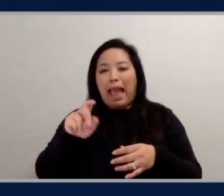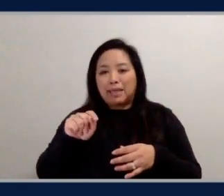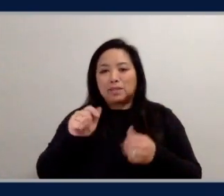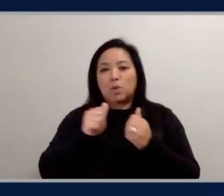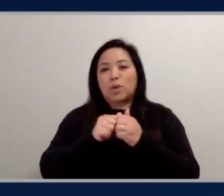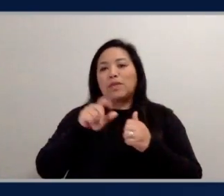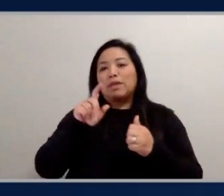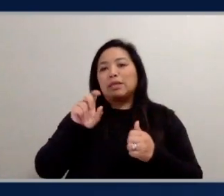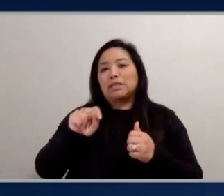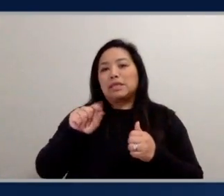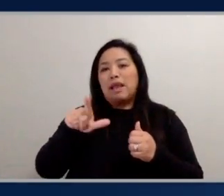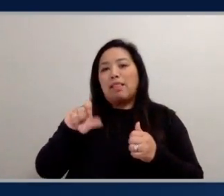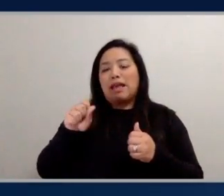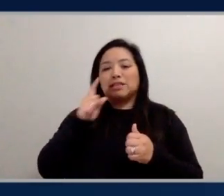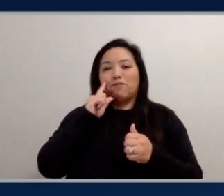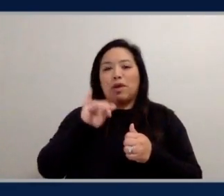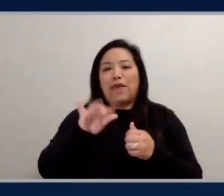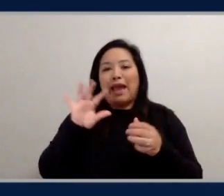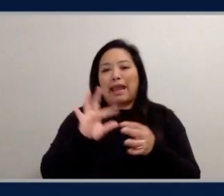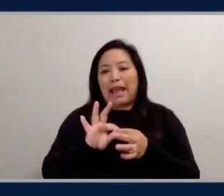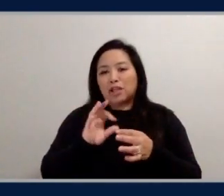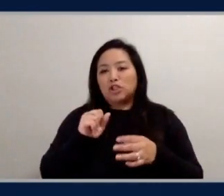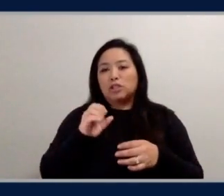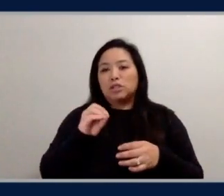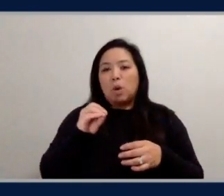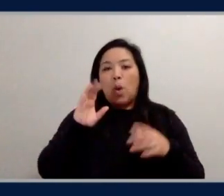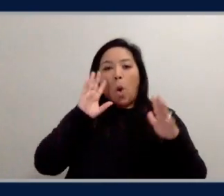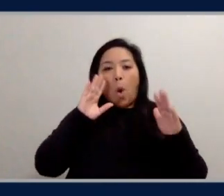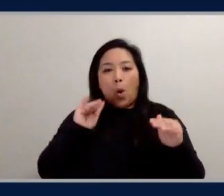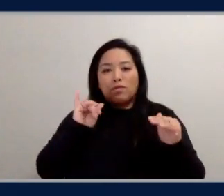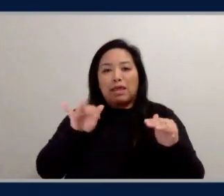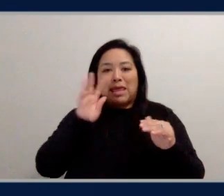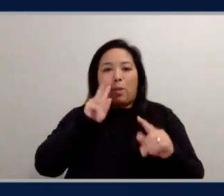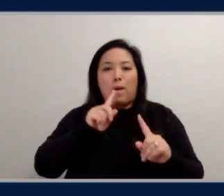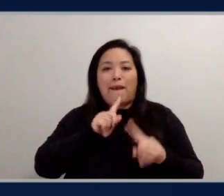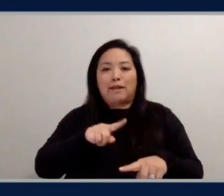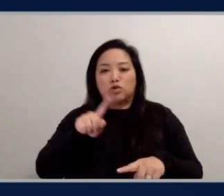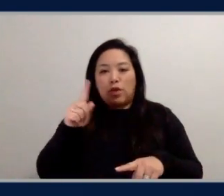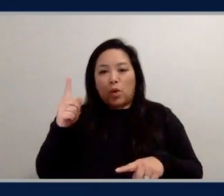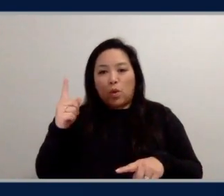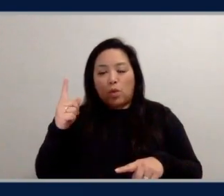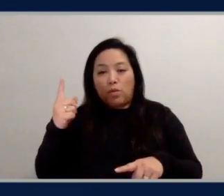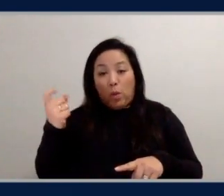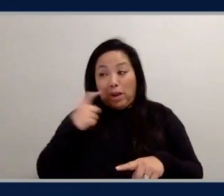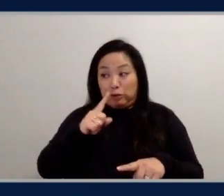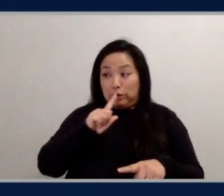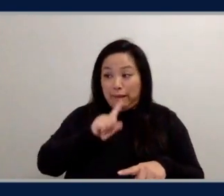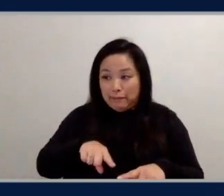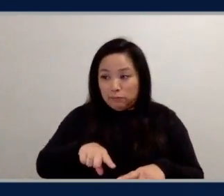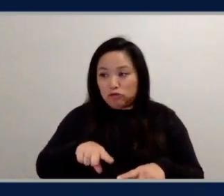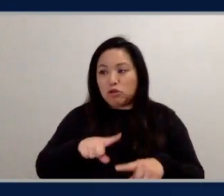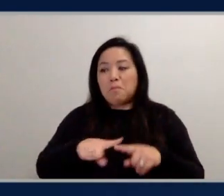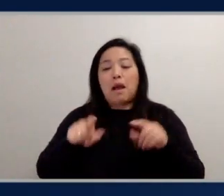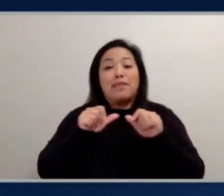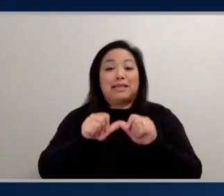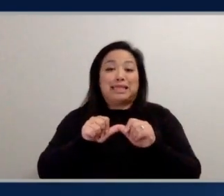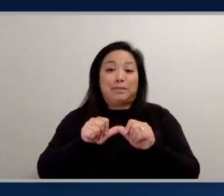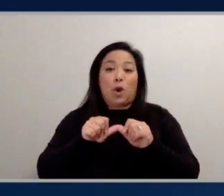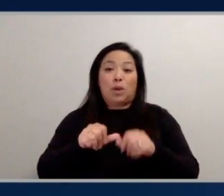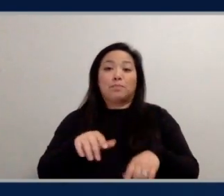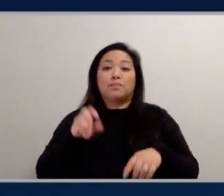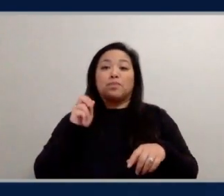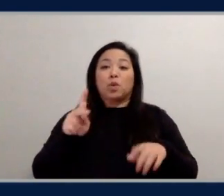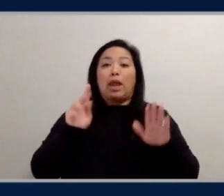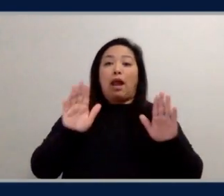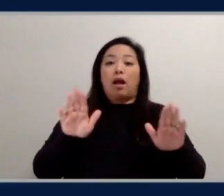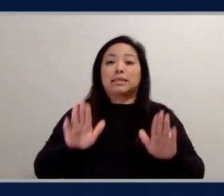those connections. Yeah. So so that hopefully that answers their question. Yeah. And yeah, let's keep moving on. Yeah, awesome. If you have